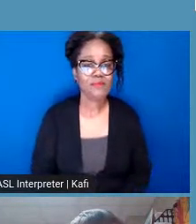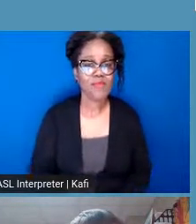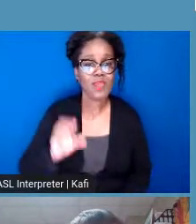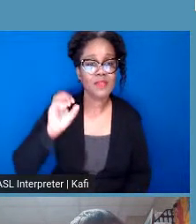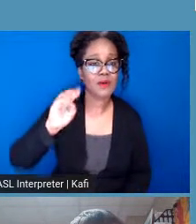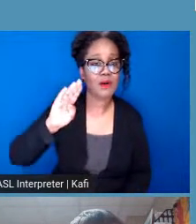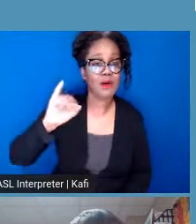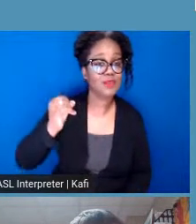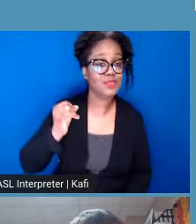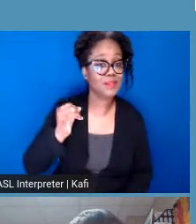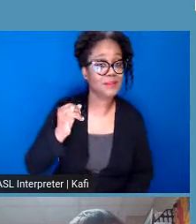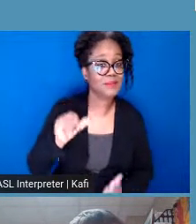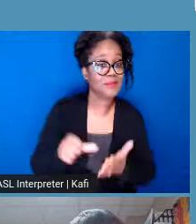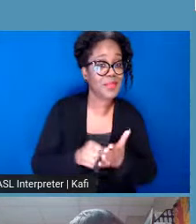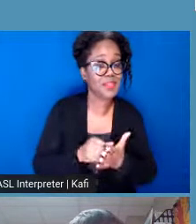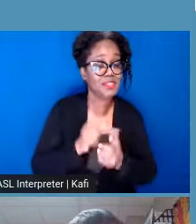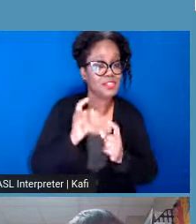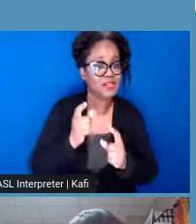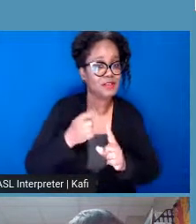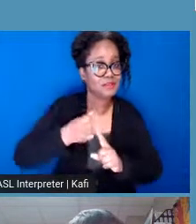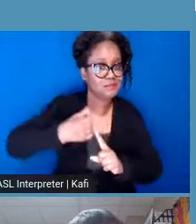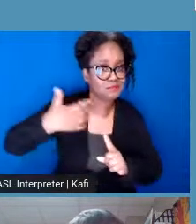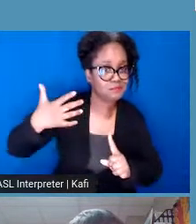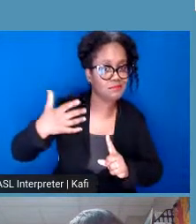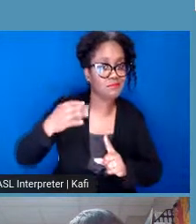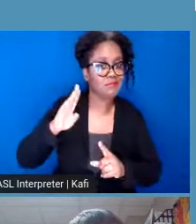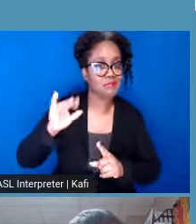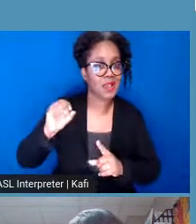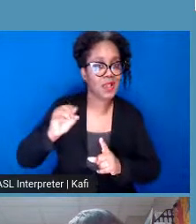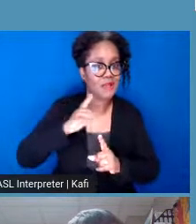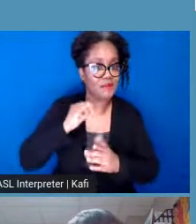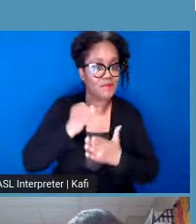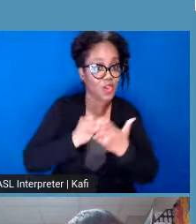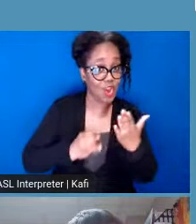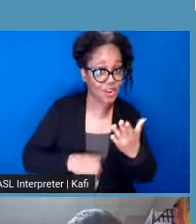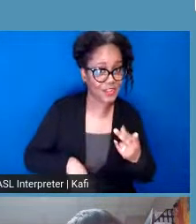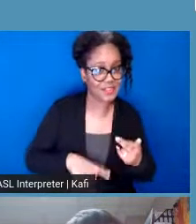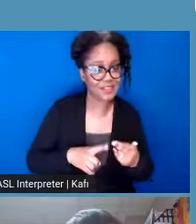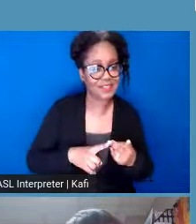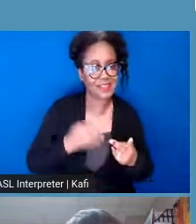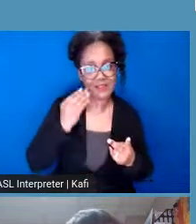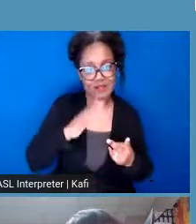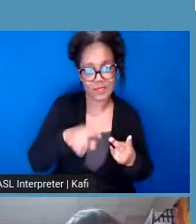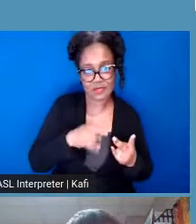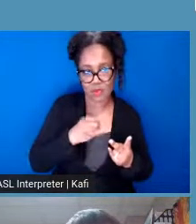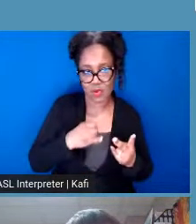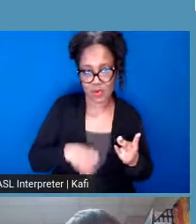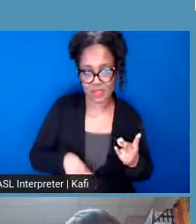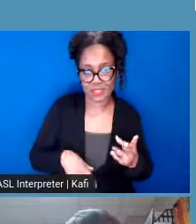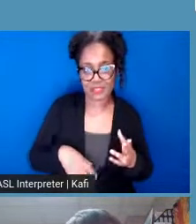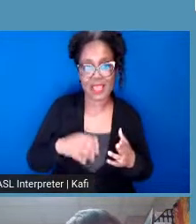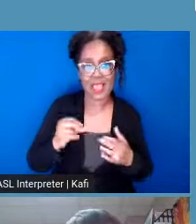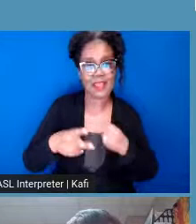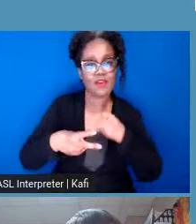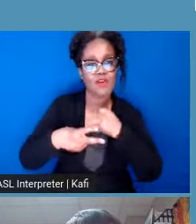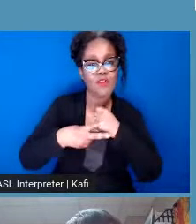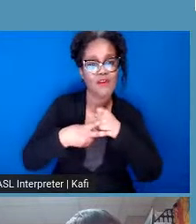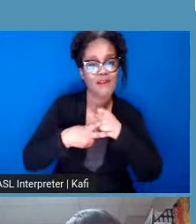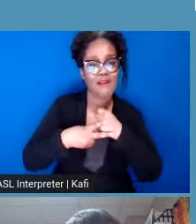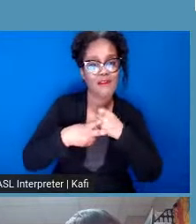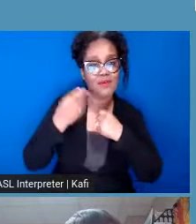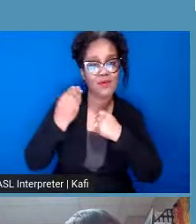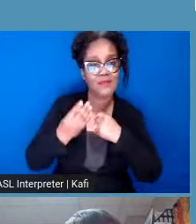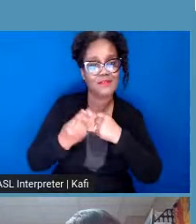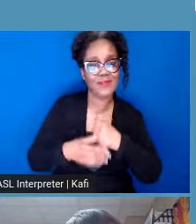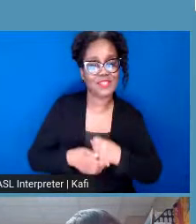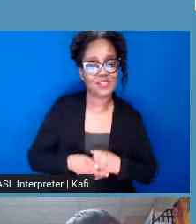of the artist, information about the artist, and related archival images, because a big goal of this exhibit